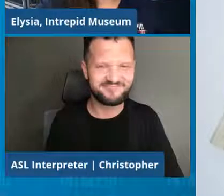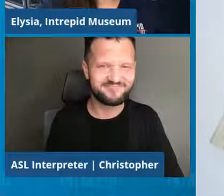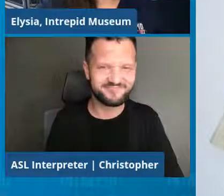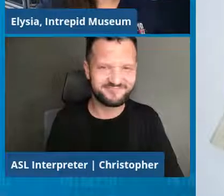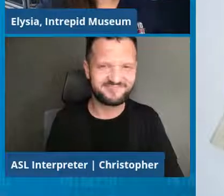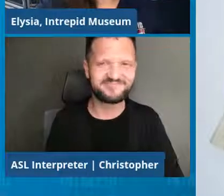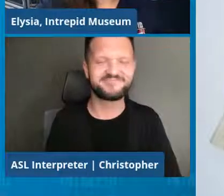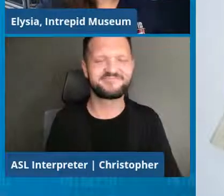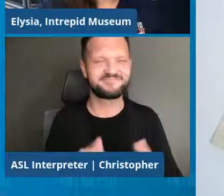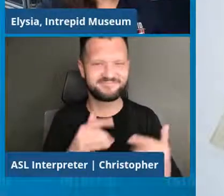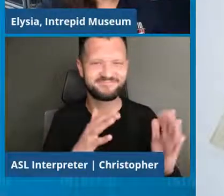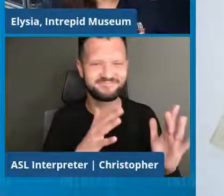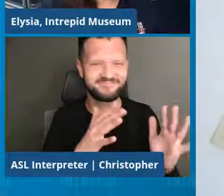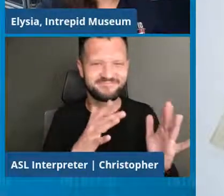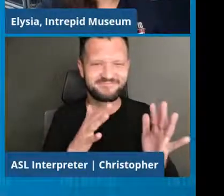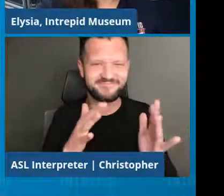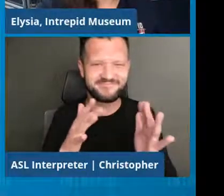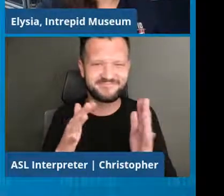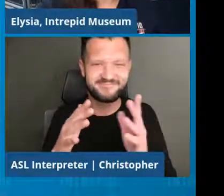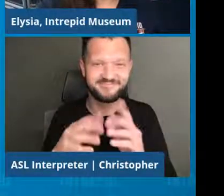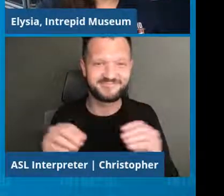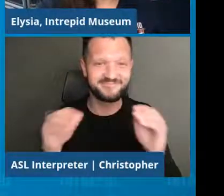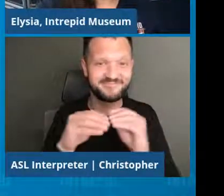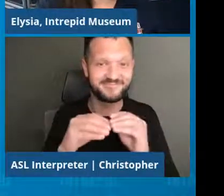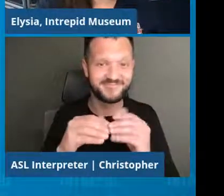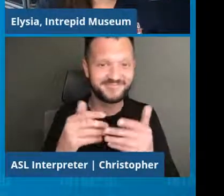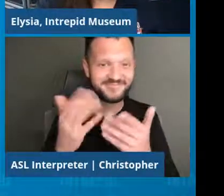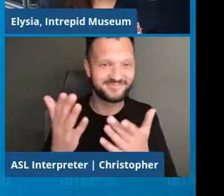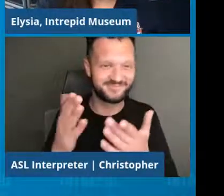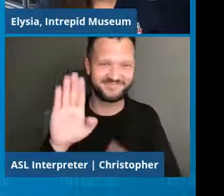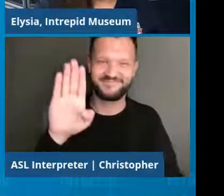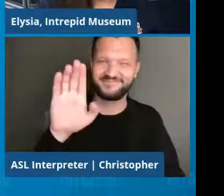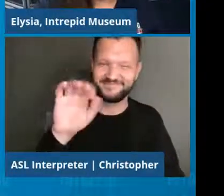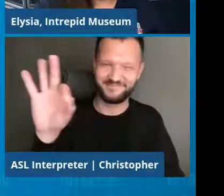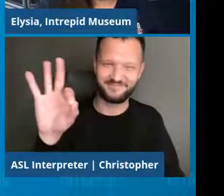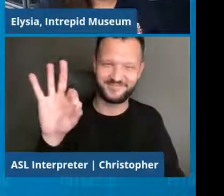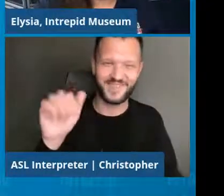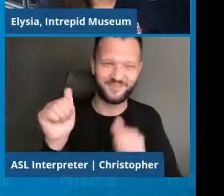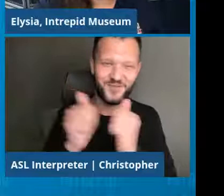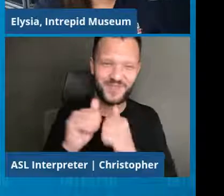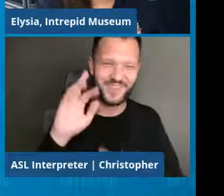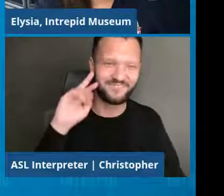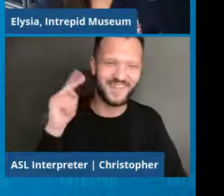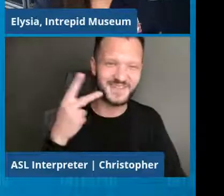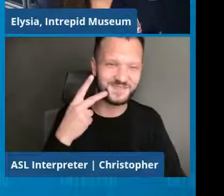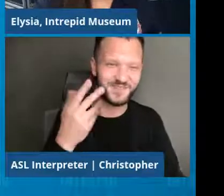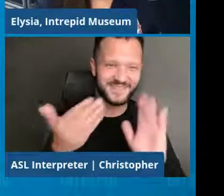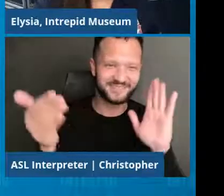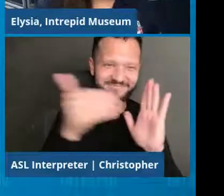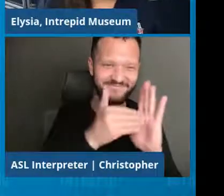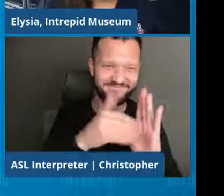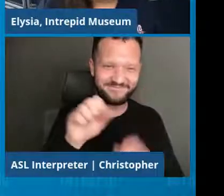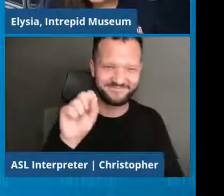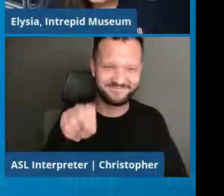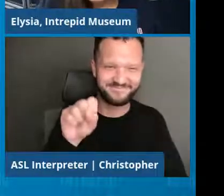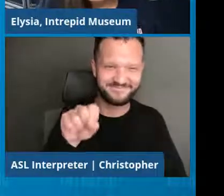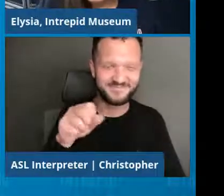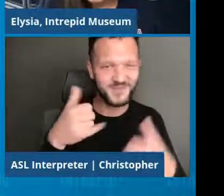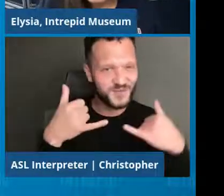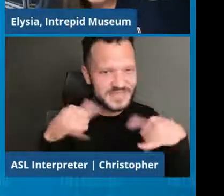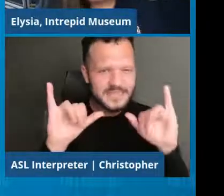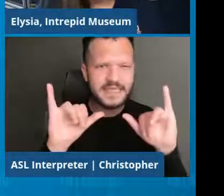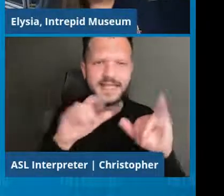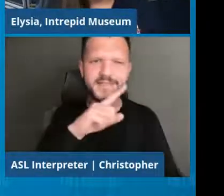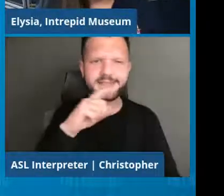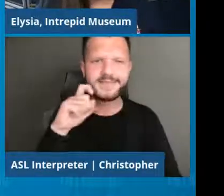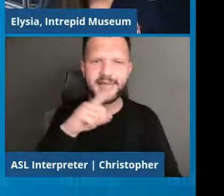Apollo progression of none other than beef with vegetables. There it is. So again, still a